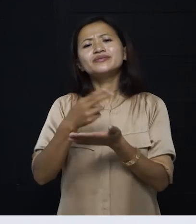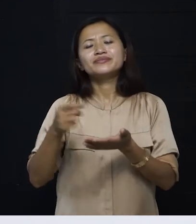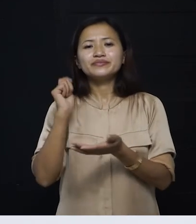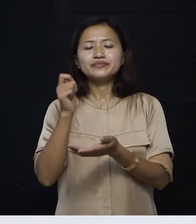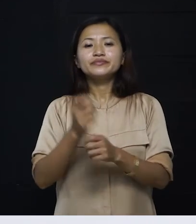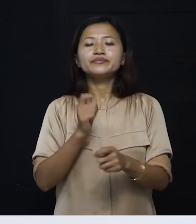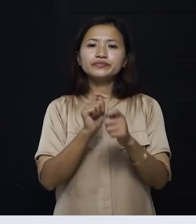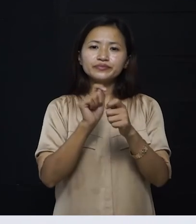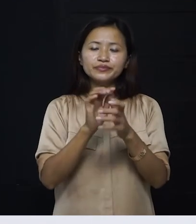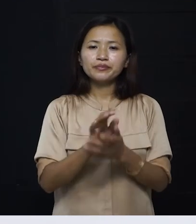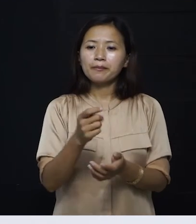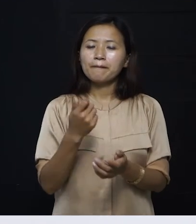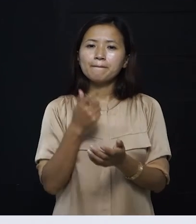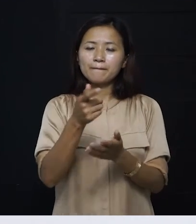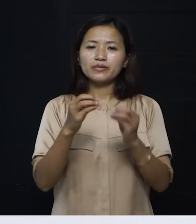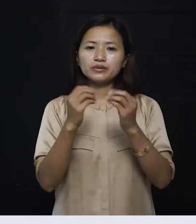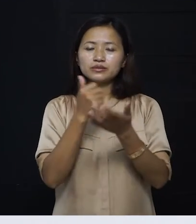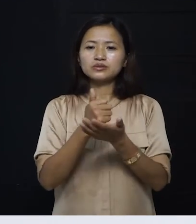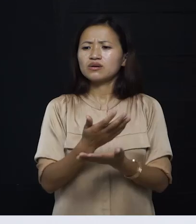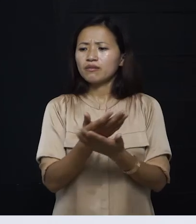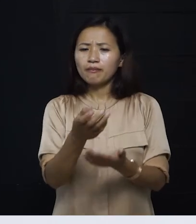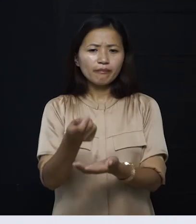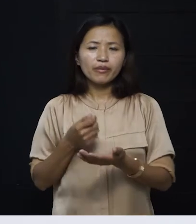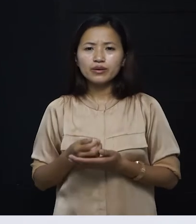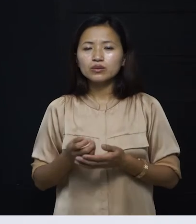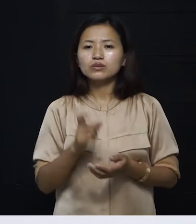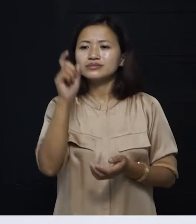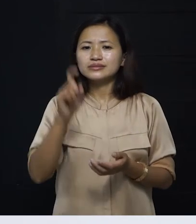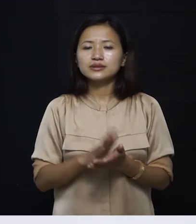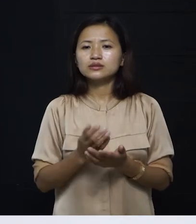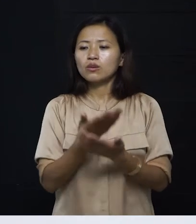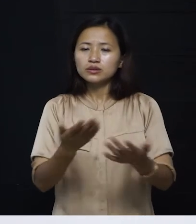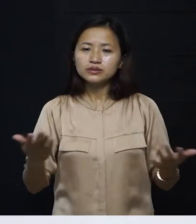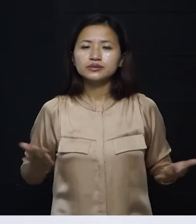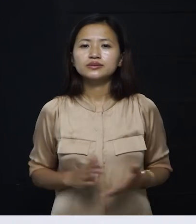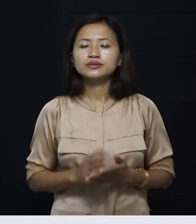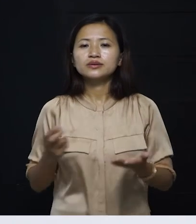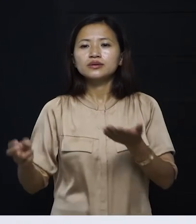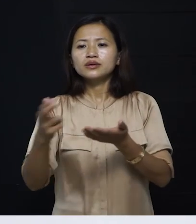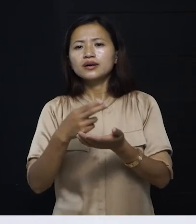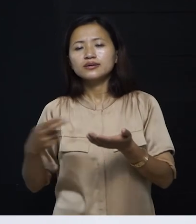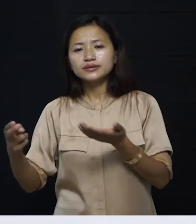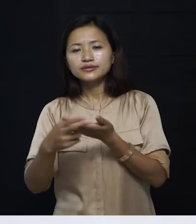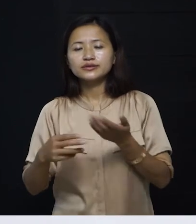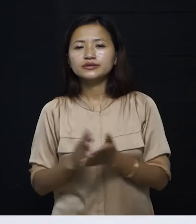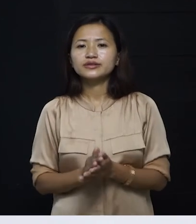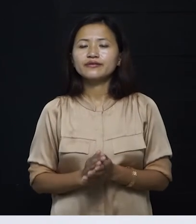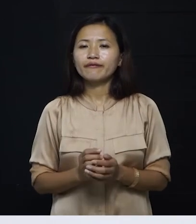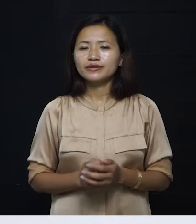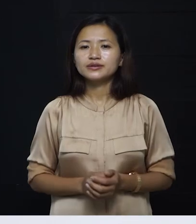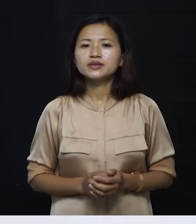take money from the bank. Okay, they will buy all those things that they need in order to cultivate their field, and